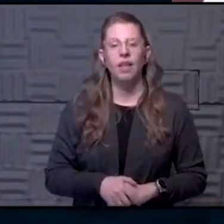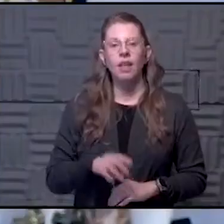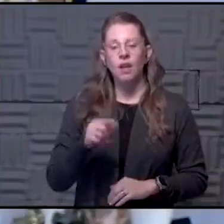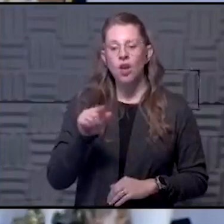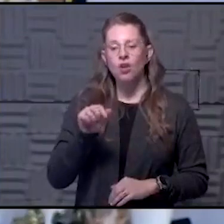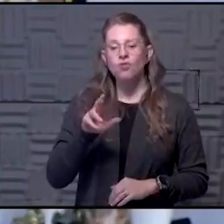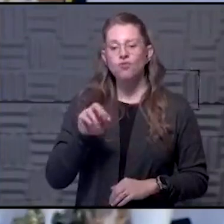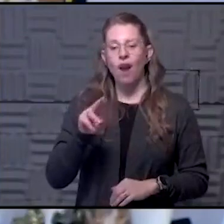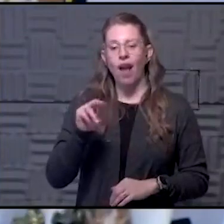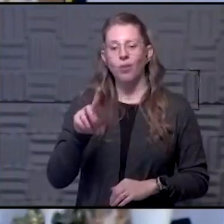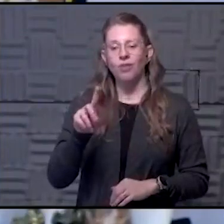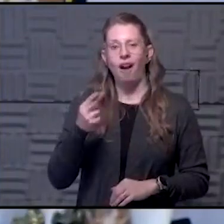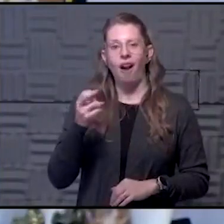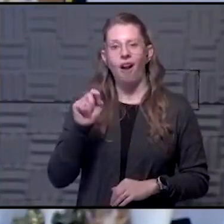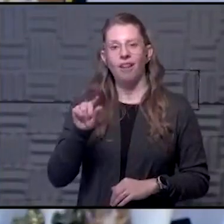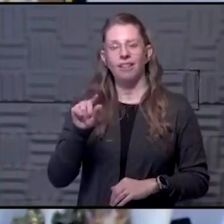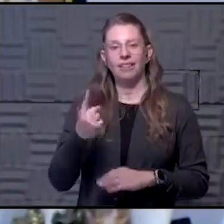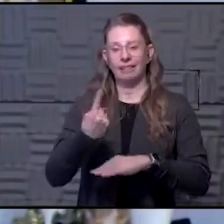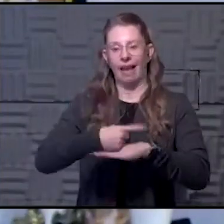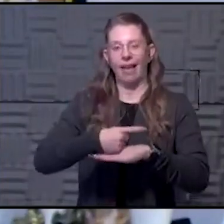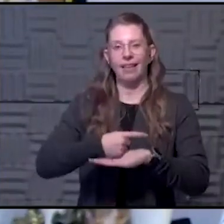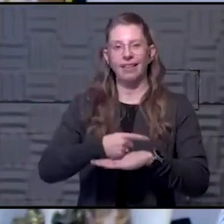Day, we've had